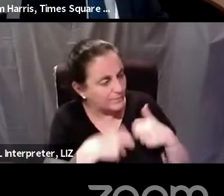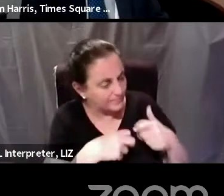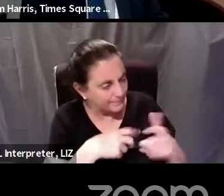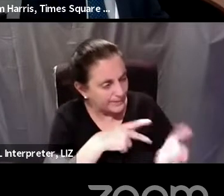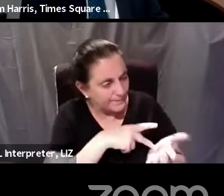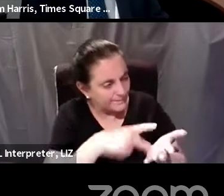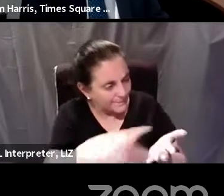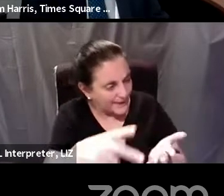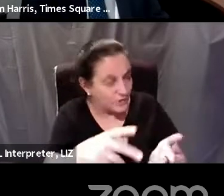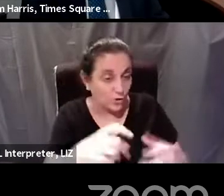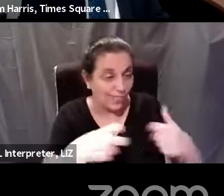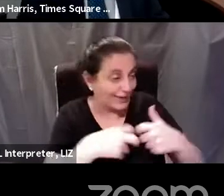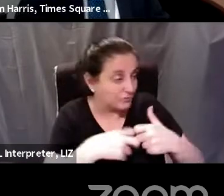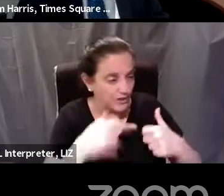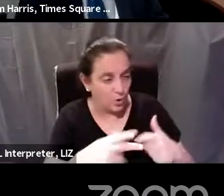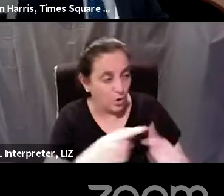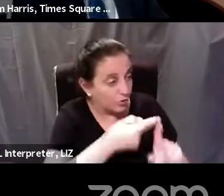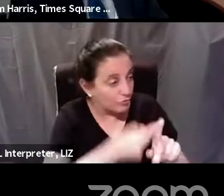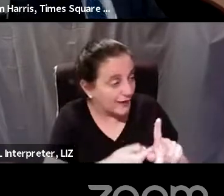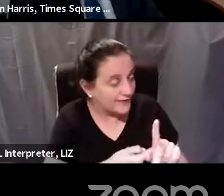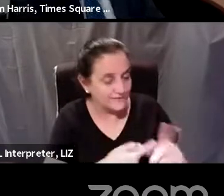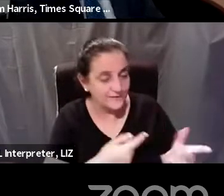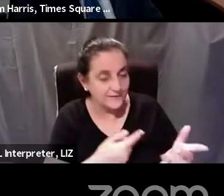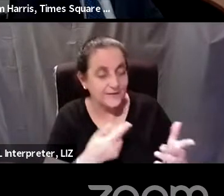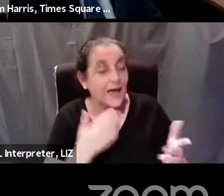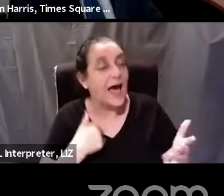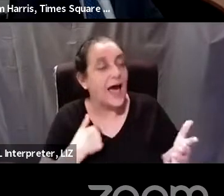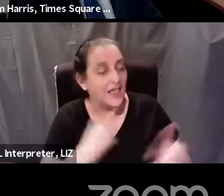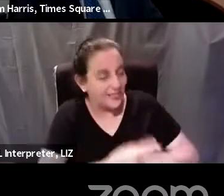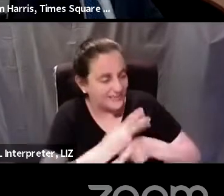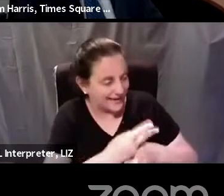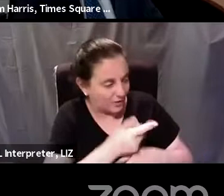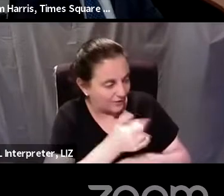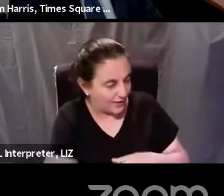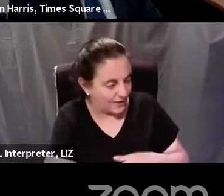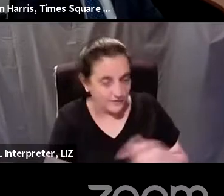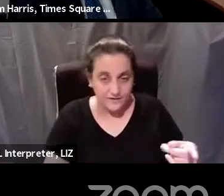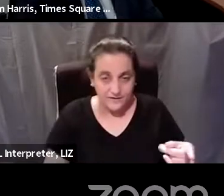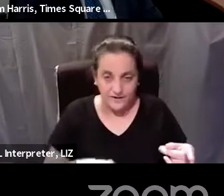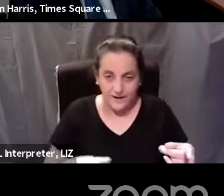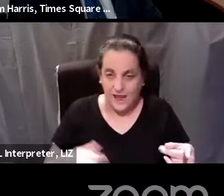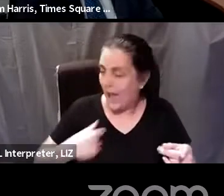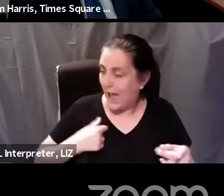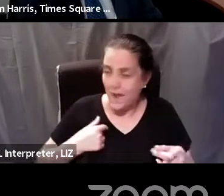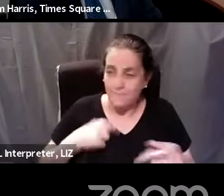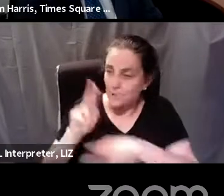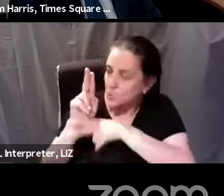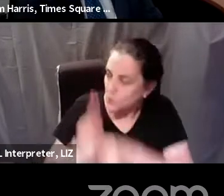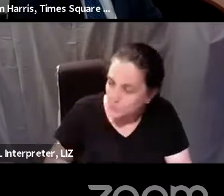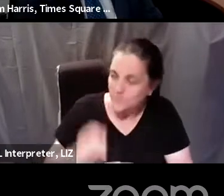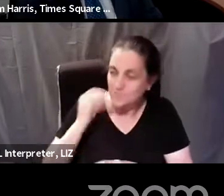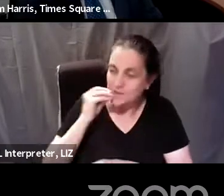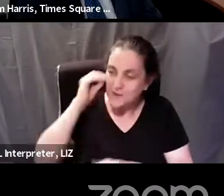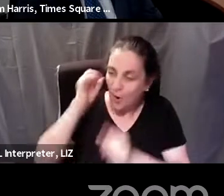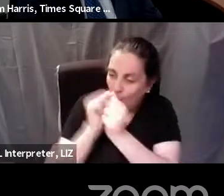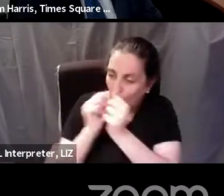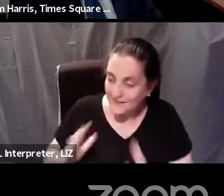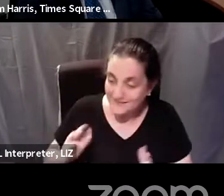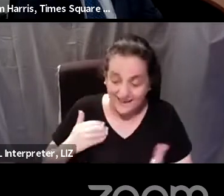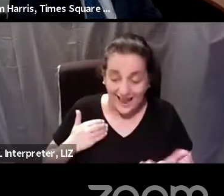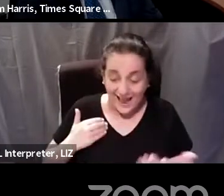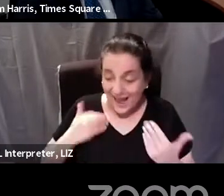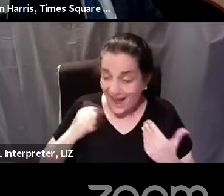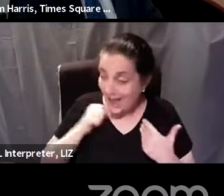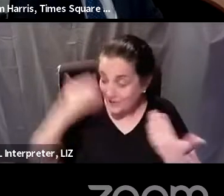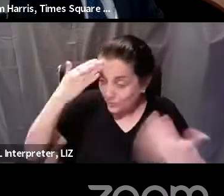With me, it was simple things like, wait a minute, I've been homeless for so many years. I don't even know how to shop for food. I